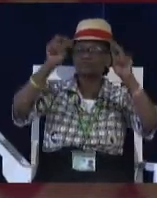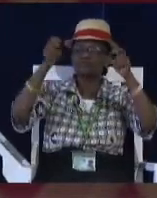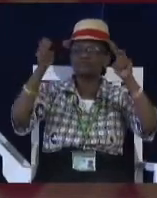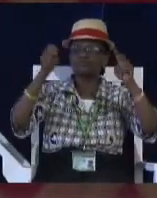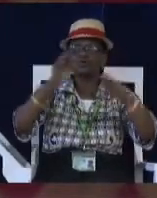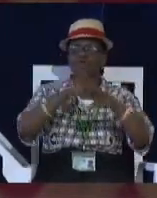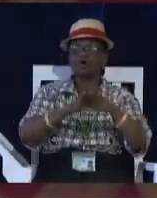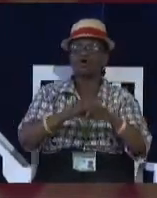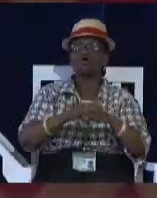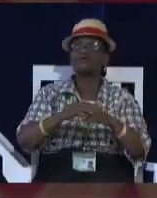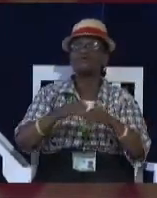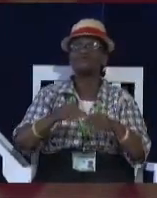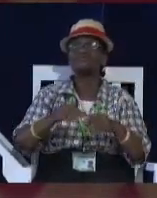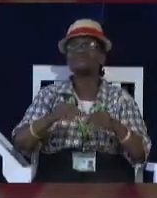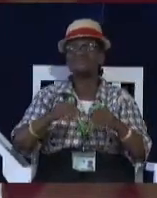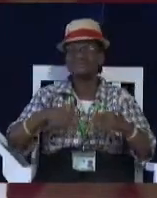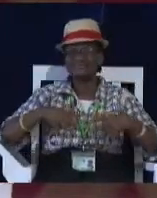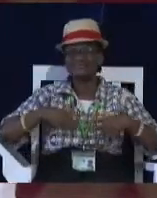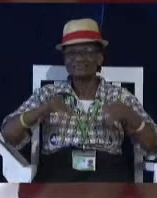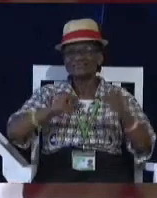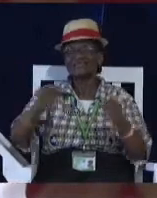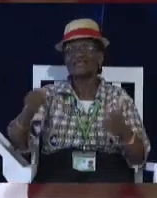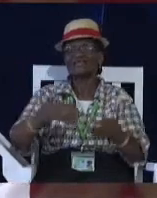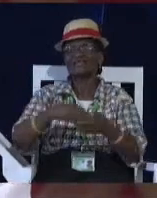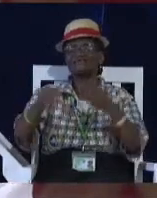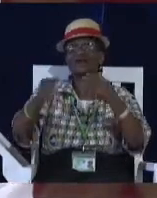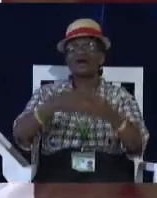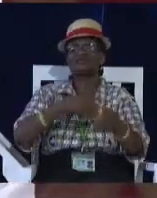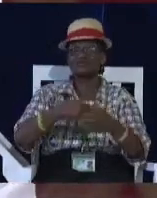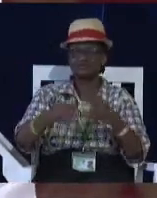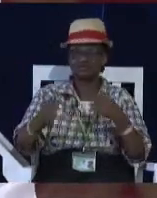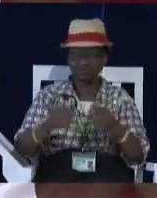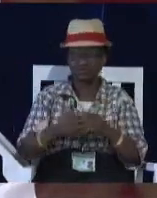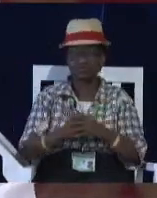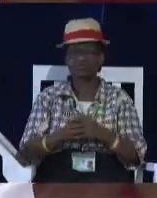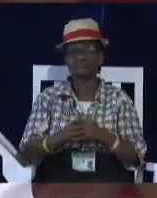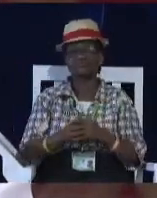virtues. Healing virtues.